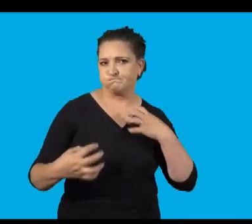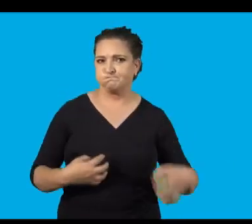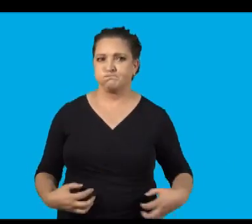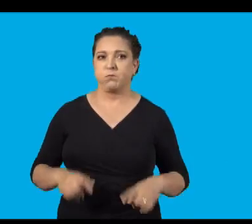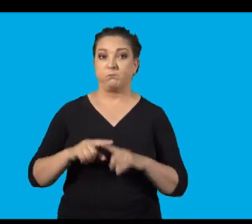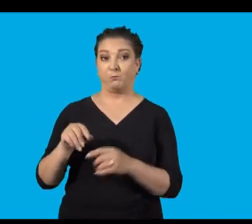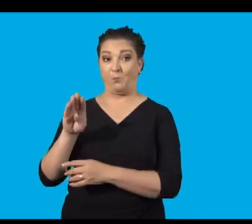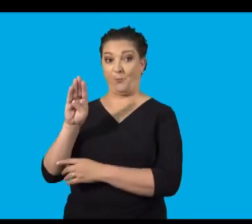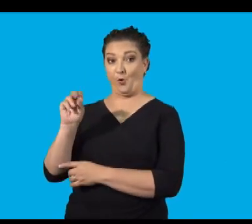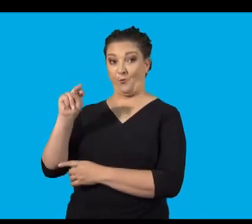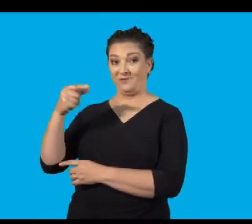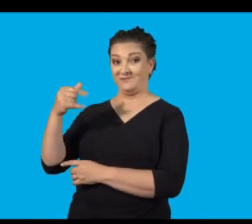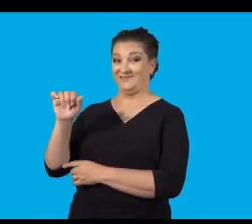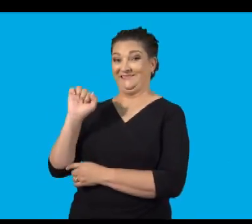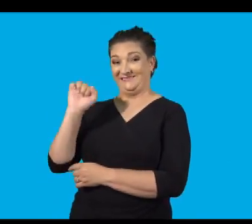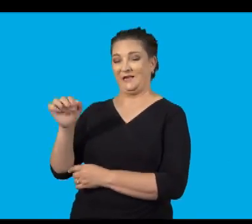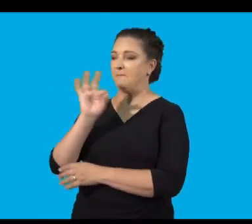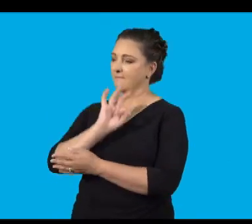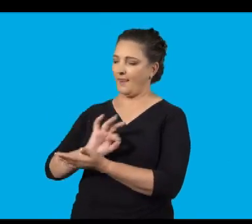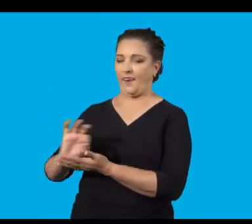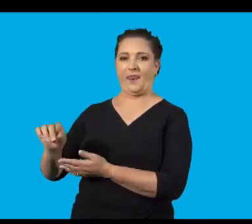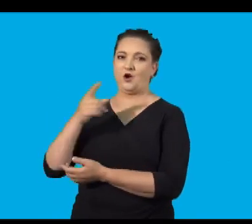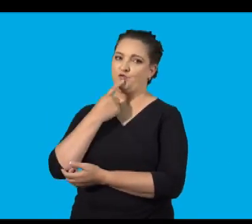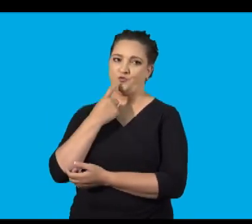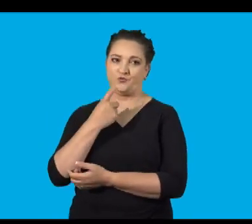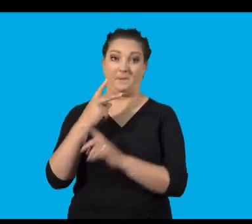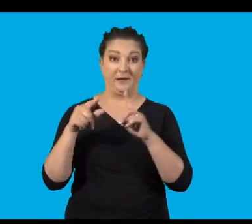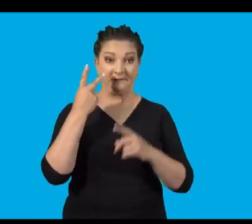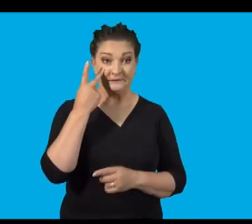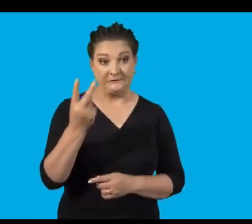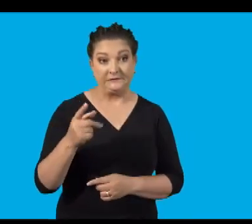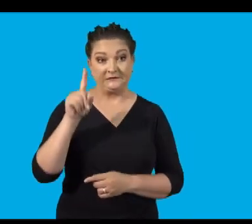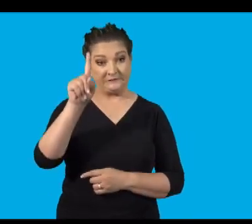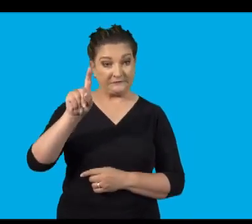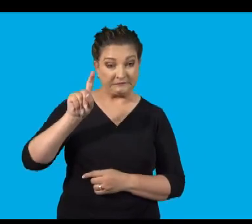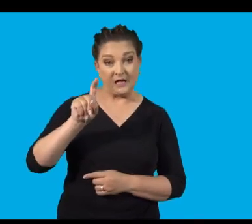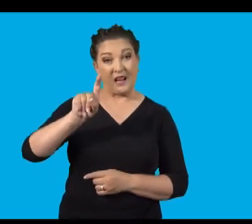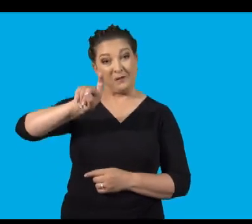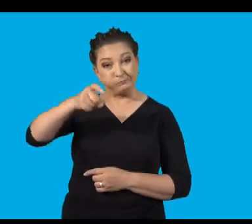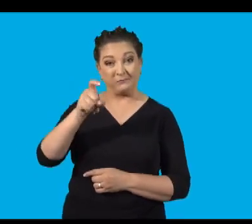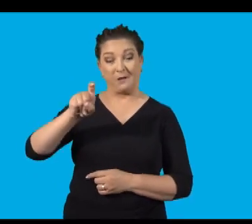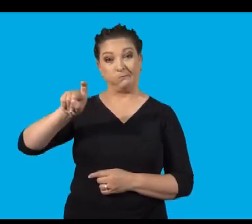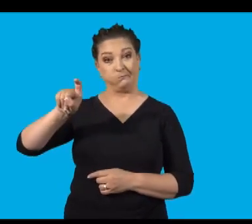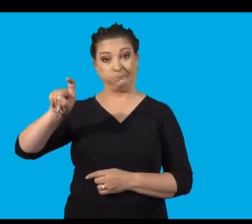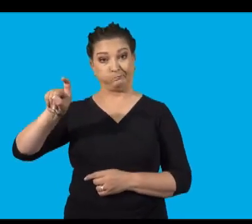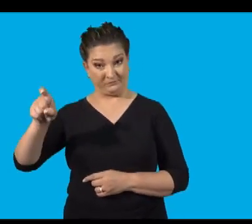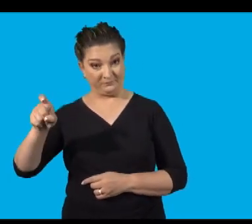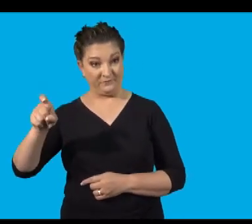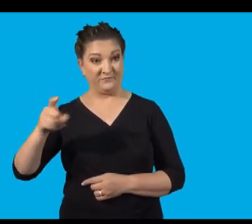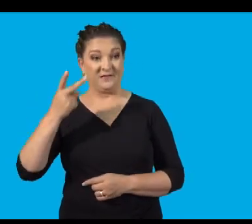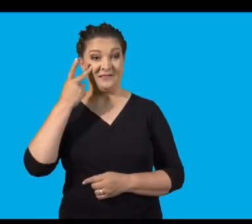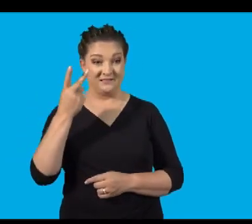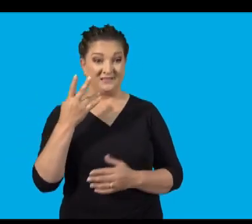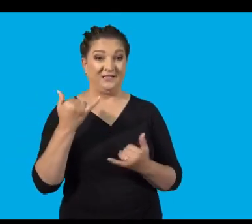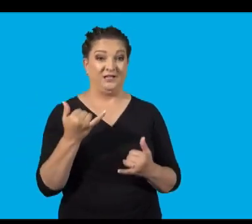plain red, all right? I want you to see in the response, see how the apostrophe is indicating